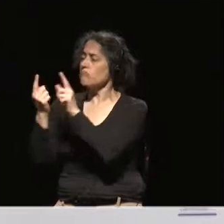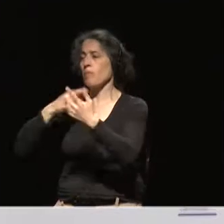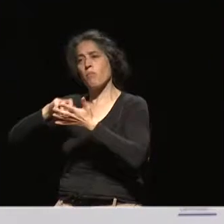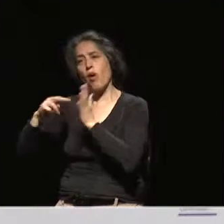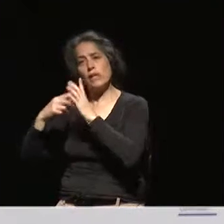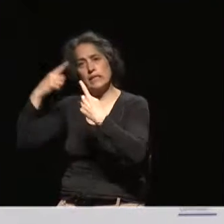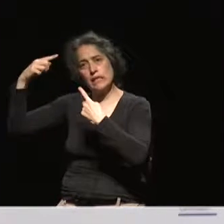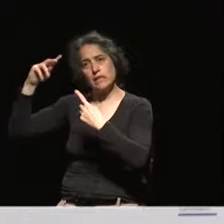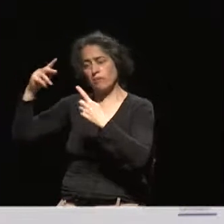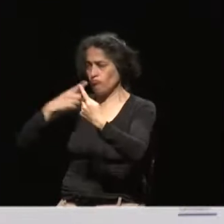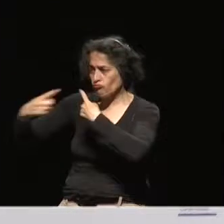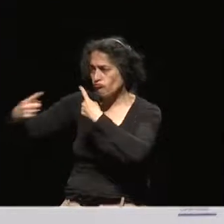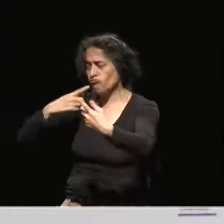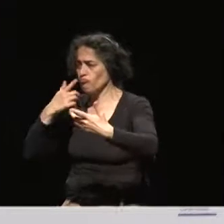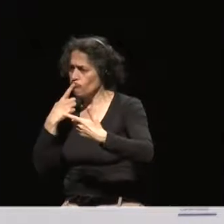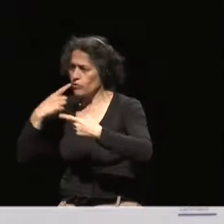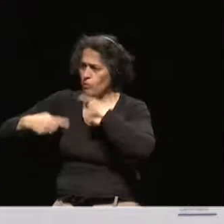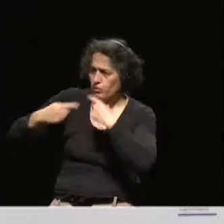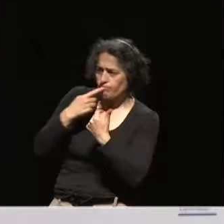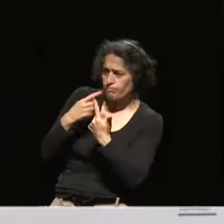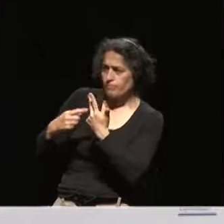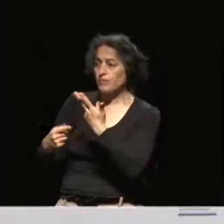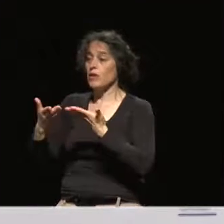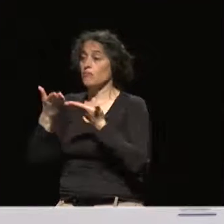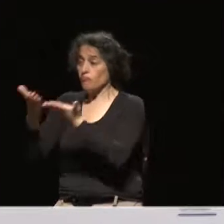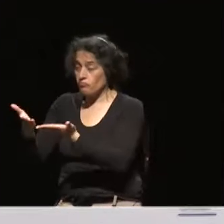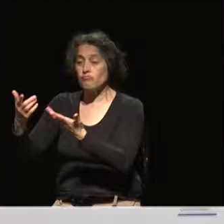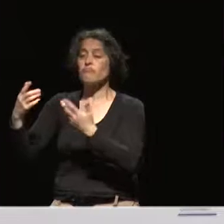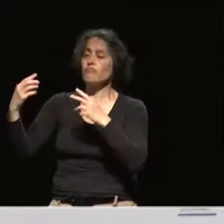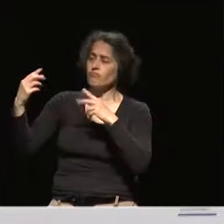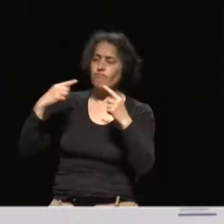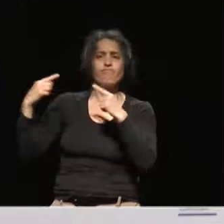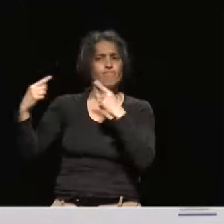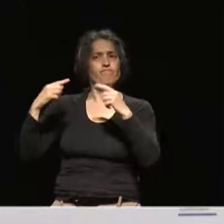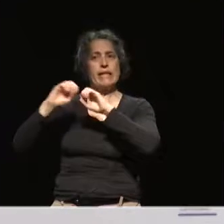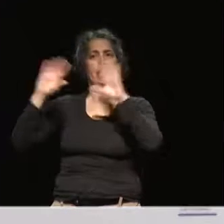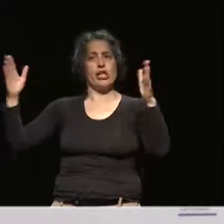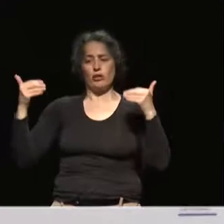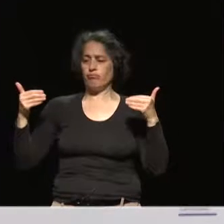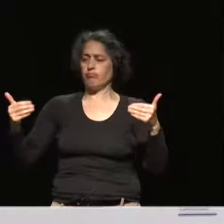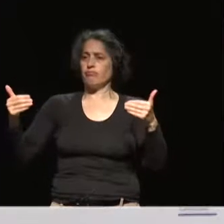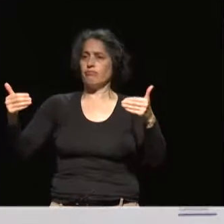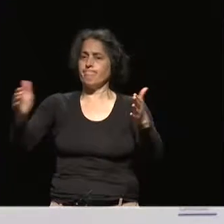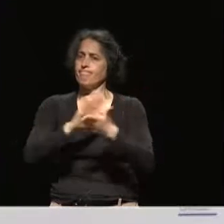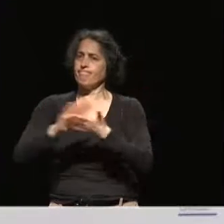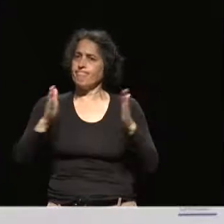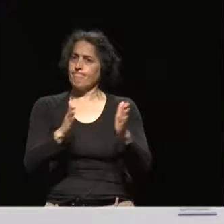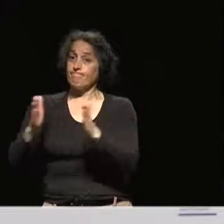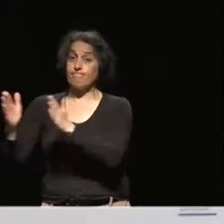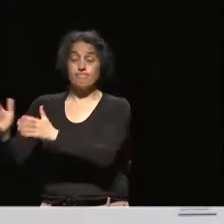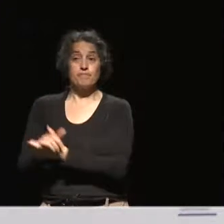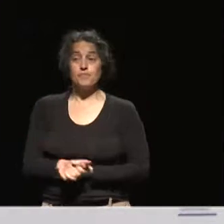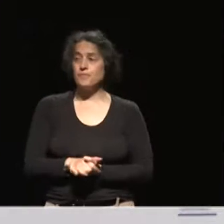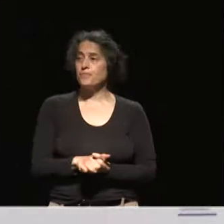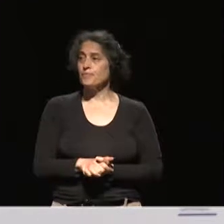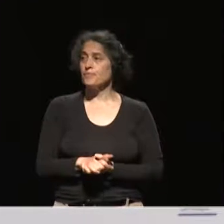be in a position to take that post. Now, budgetary aid, I am very attached to that because